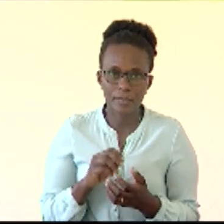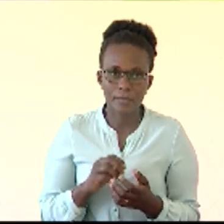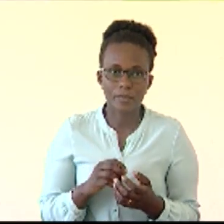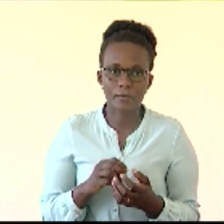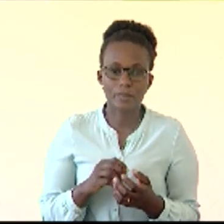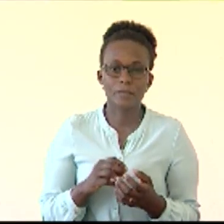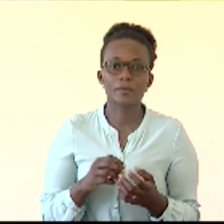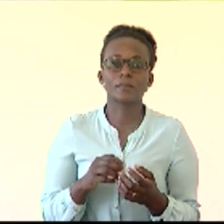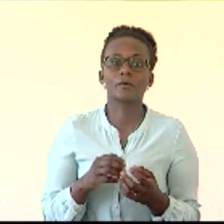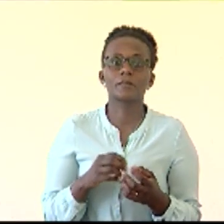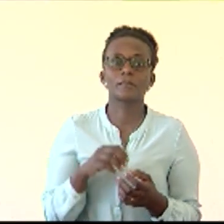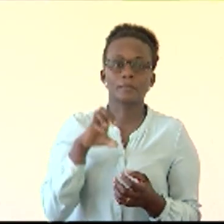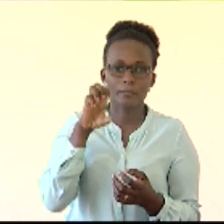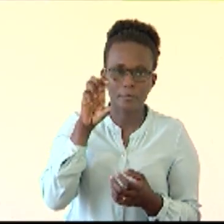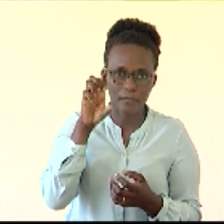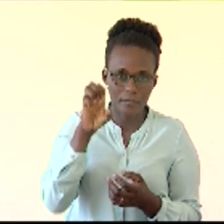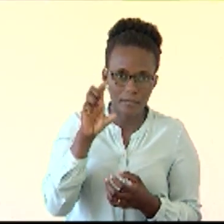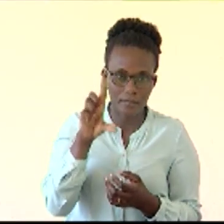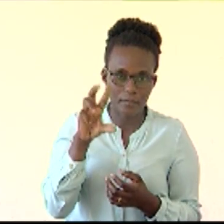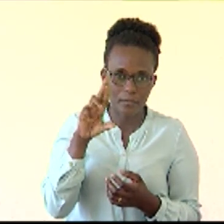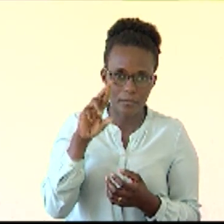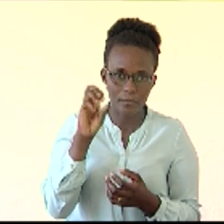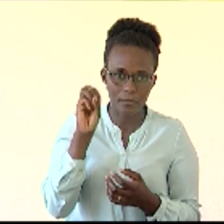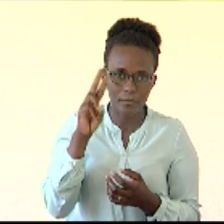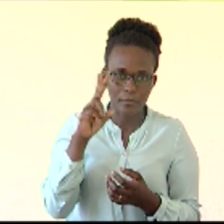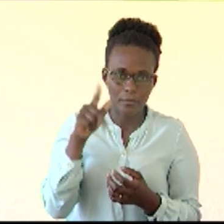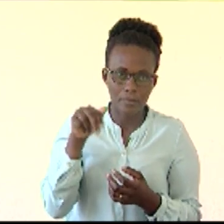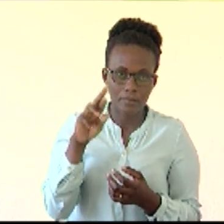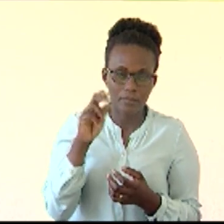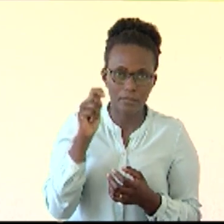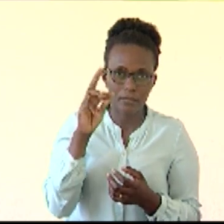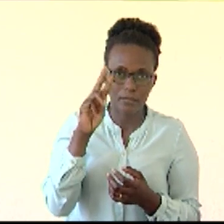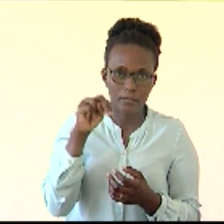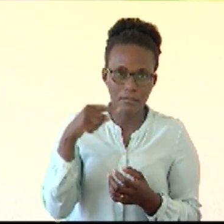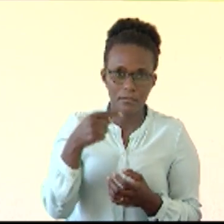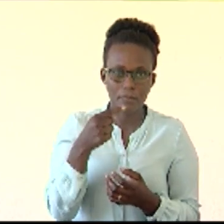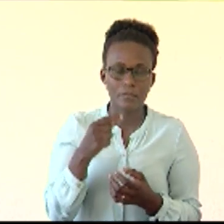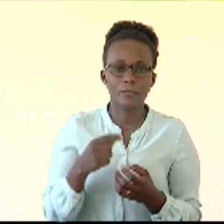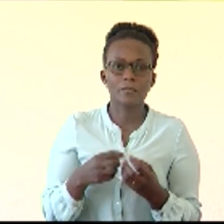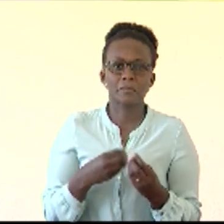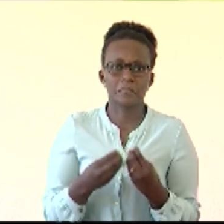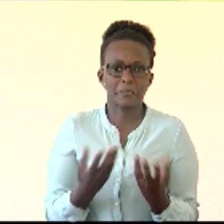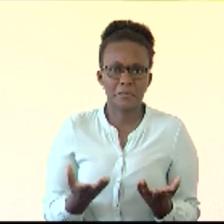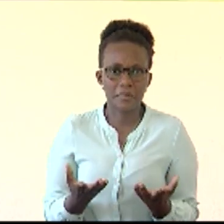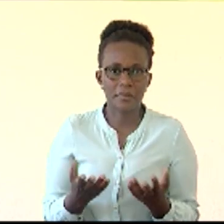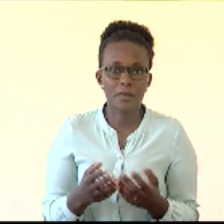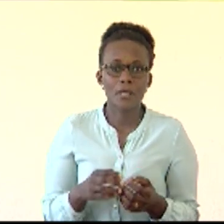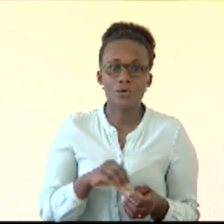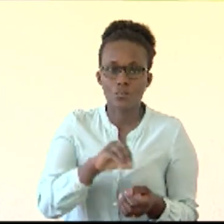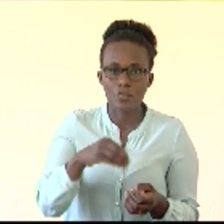mean? Electroplating. It is just very simple. Electroplating is coating a